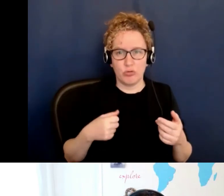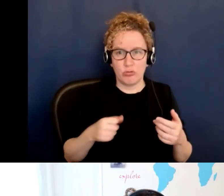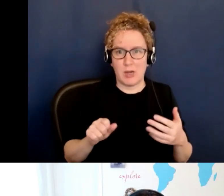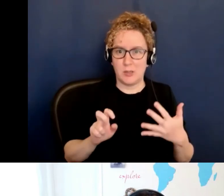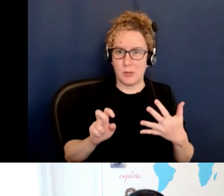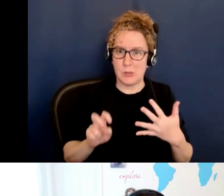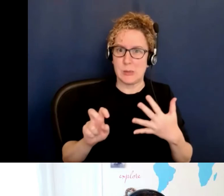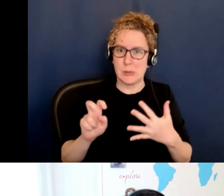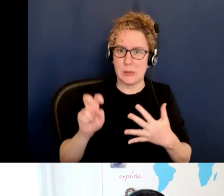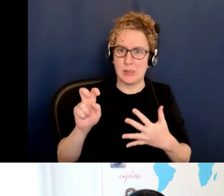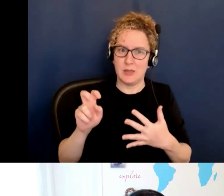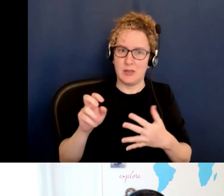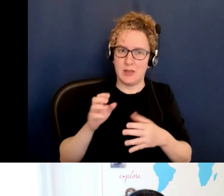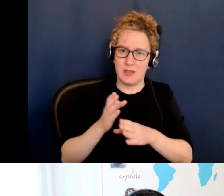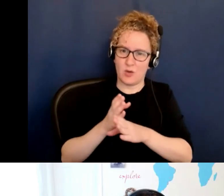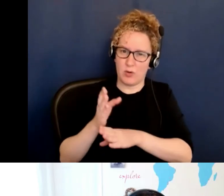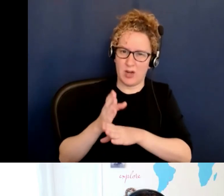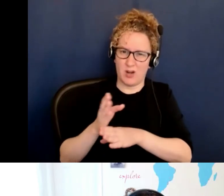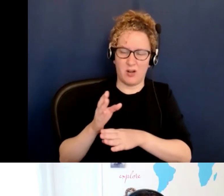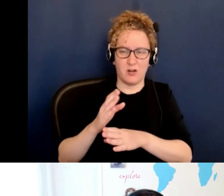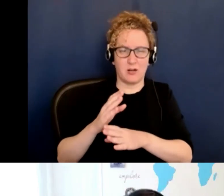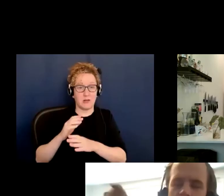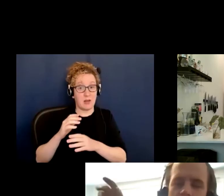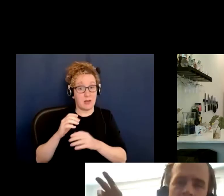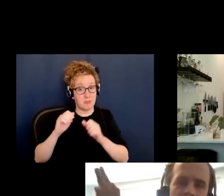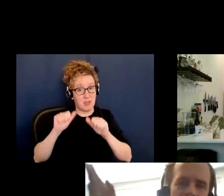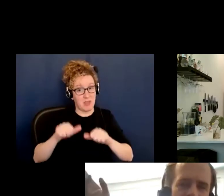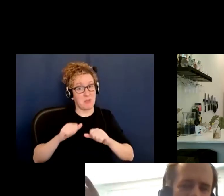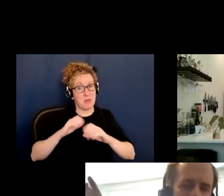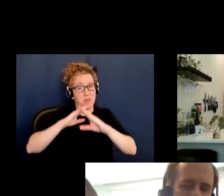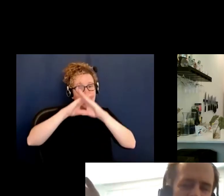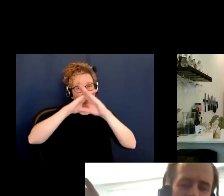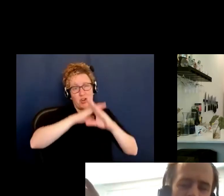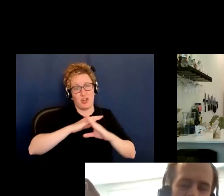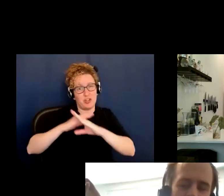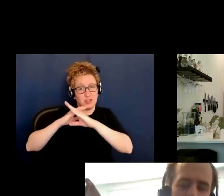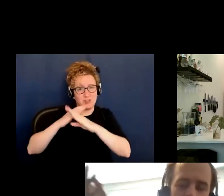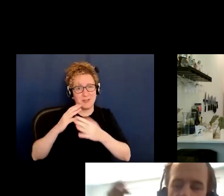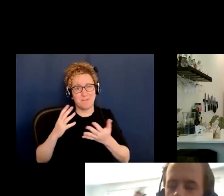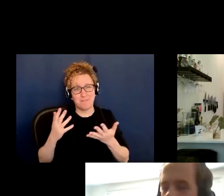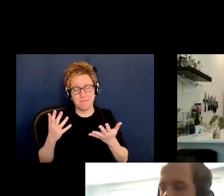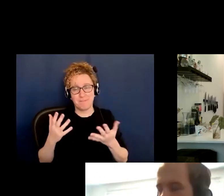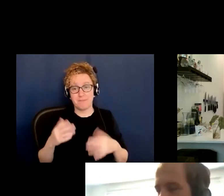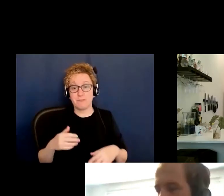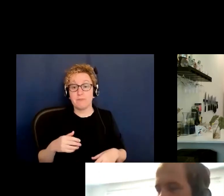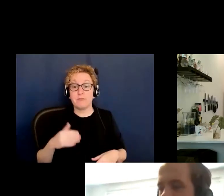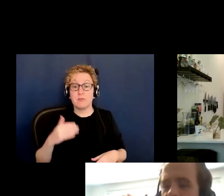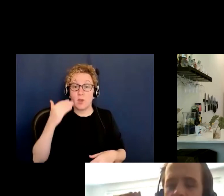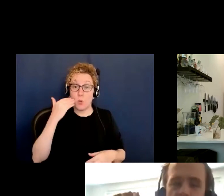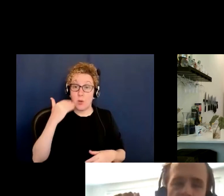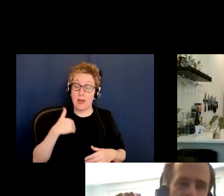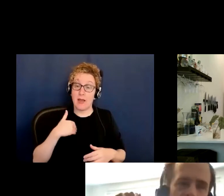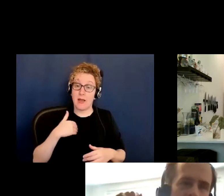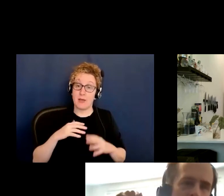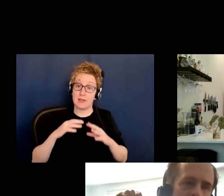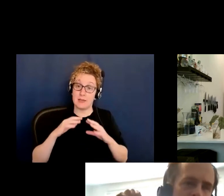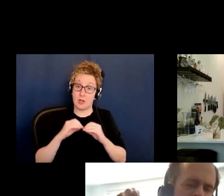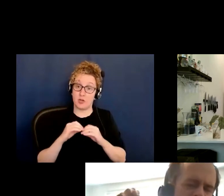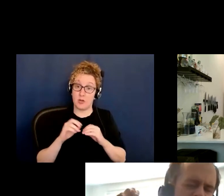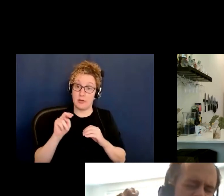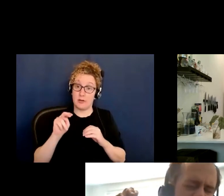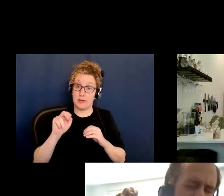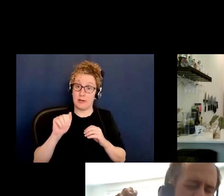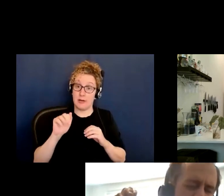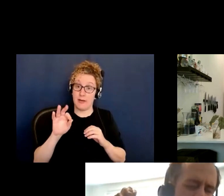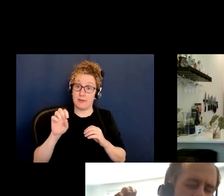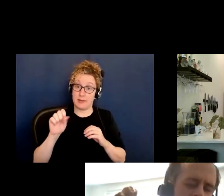stairs in this career. And hopefully, you know, I know there was actually a session at NAFSA I saw a while back